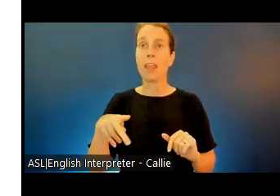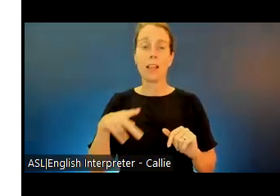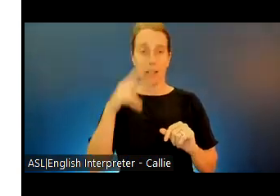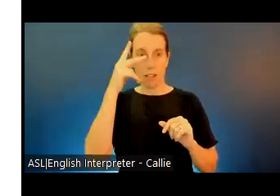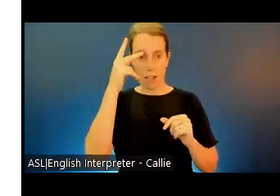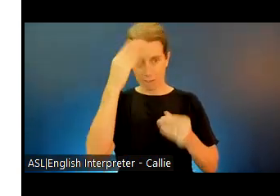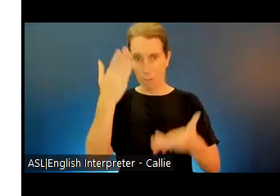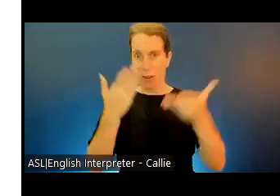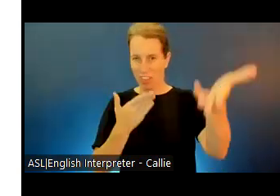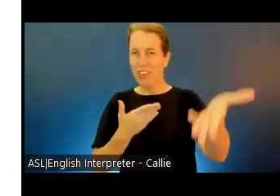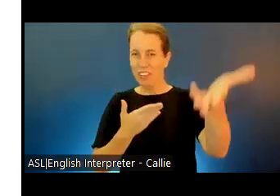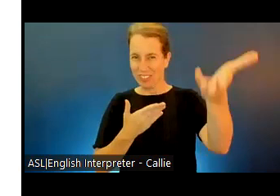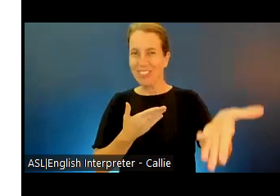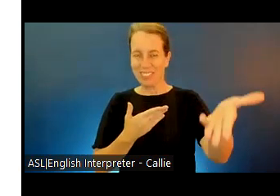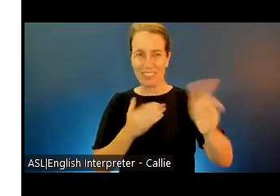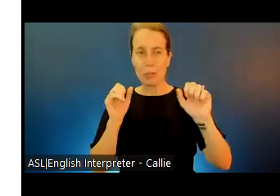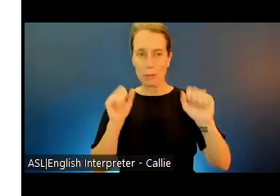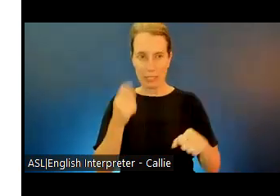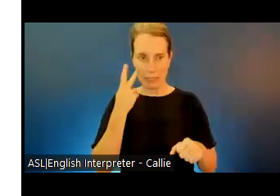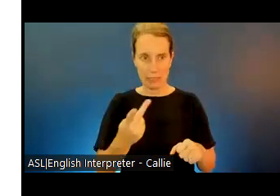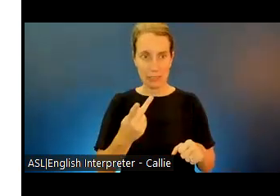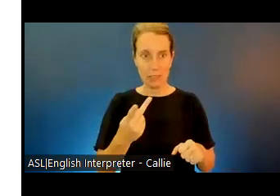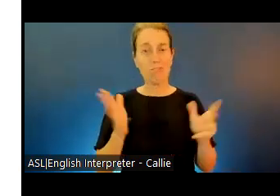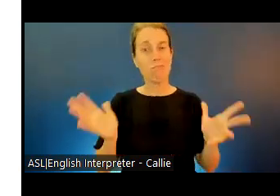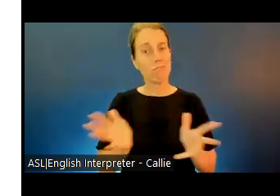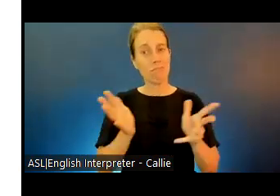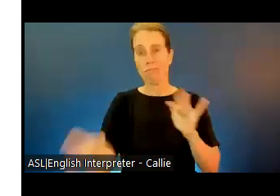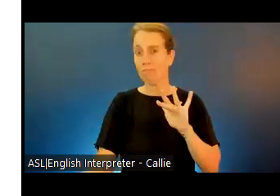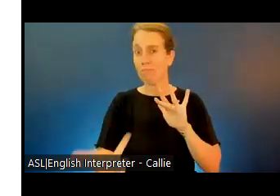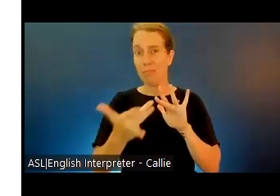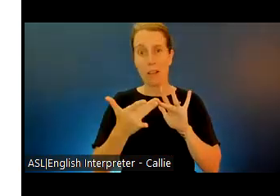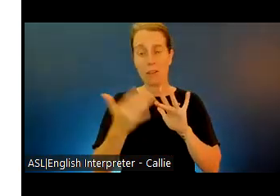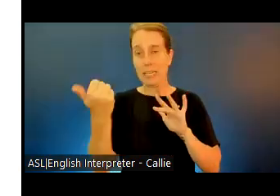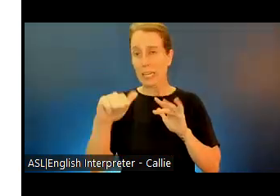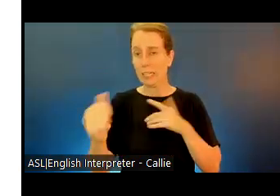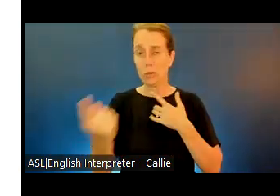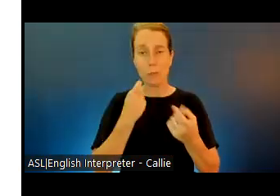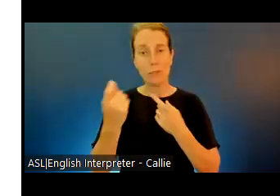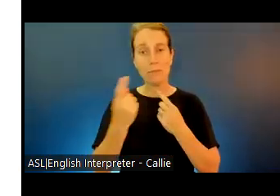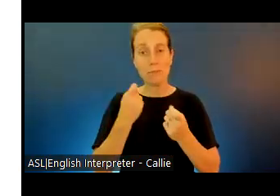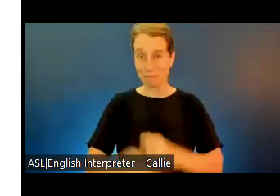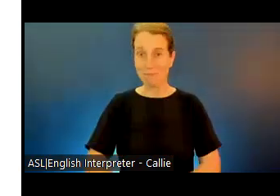also listed there as well, and I encourage you to reach out if you have any questions or concerns.